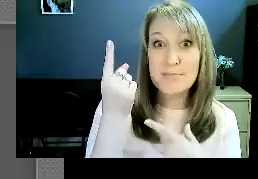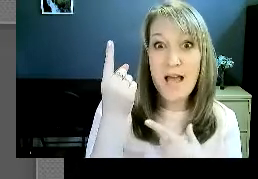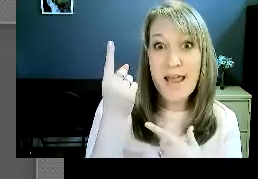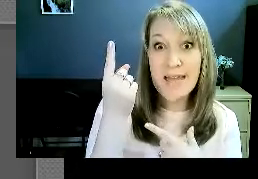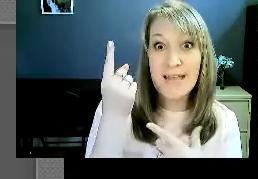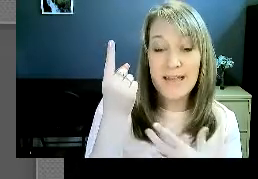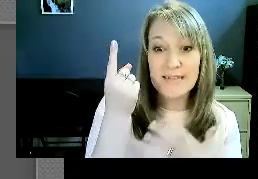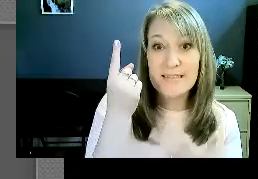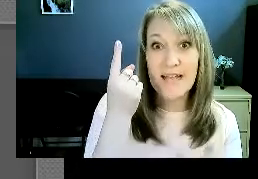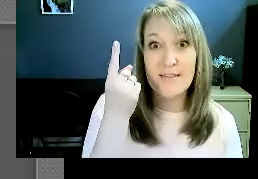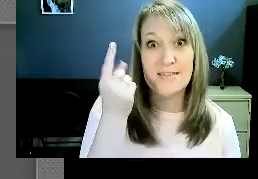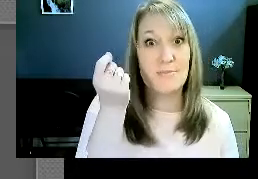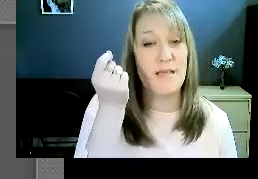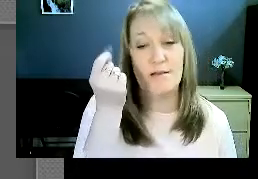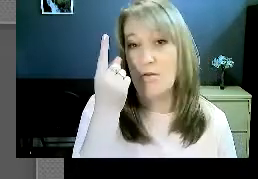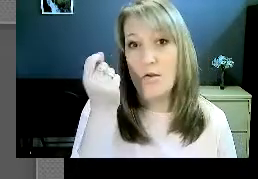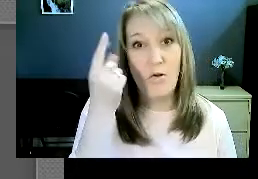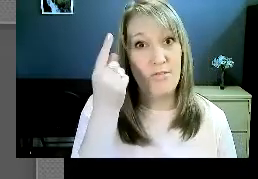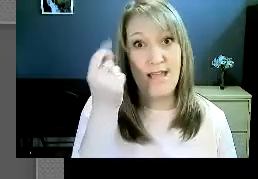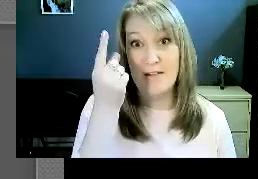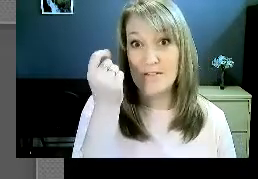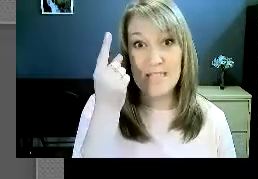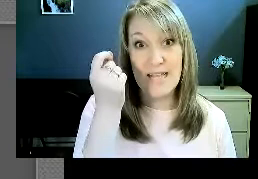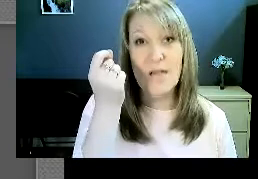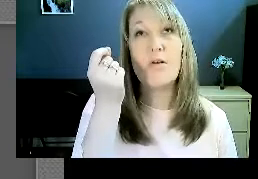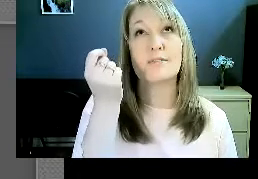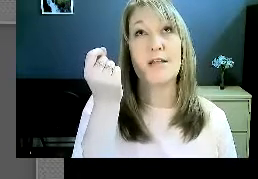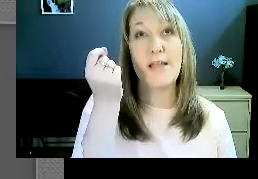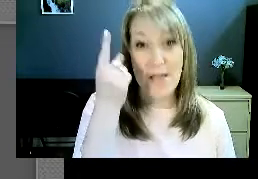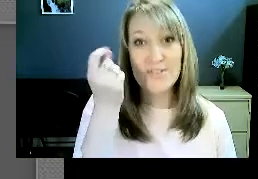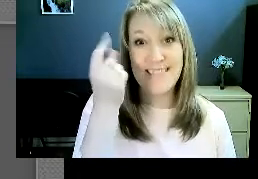the same sign. It's exactly the same sign. Only understand